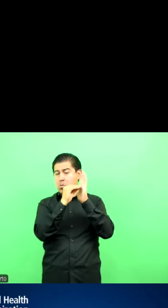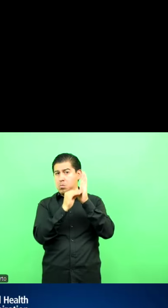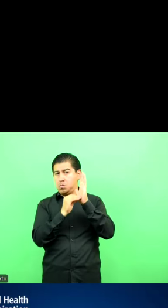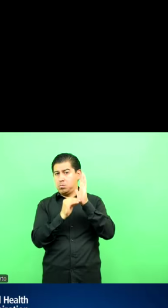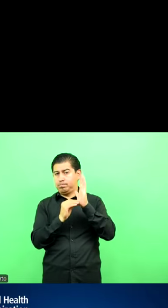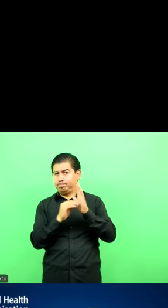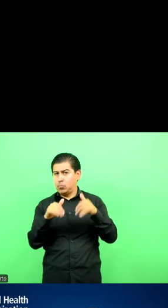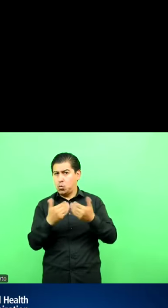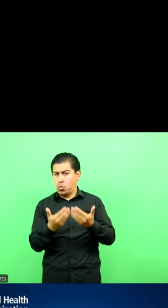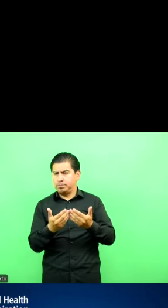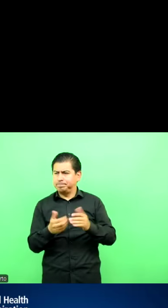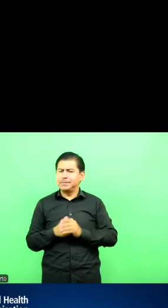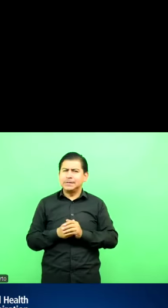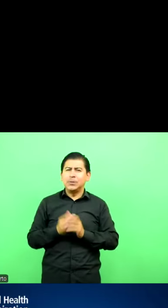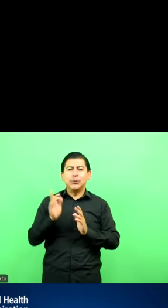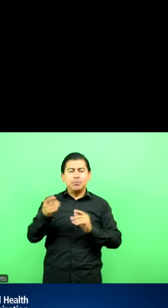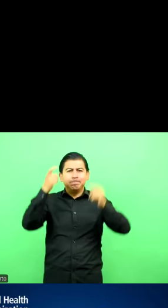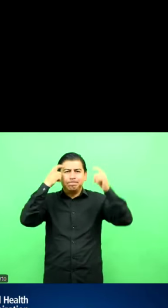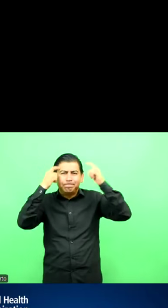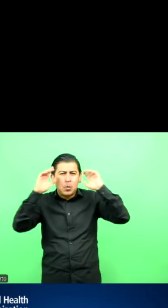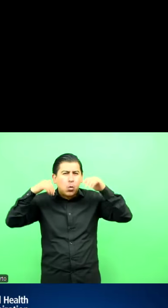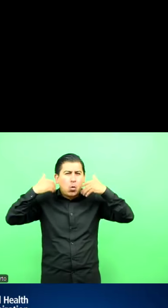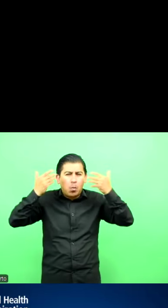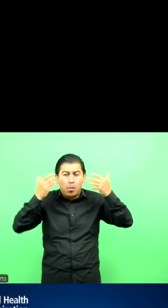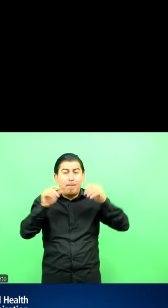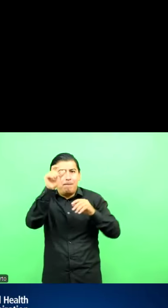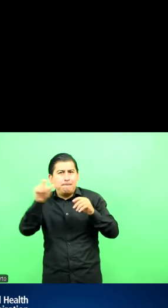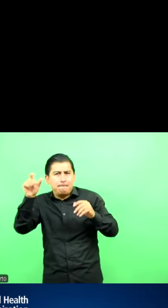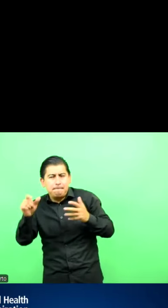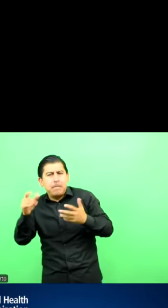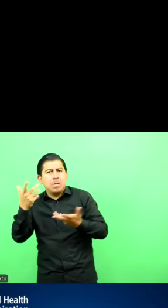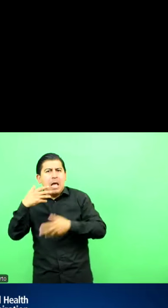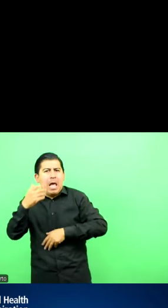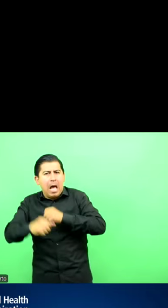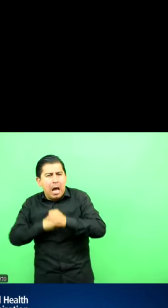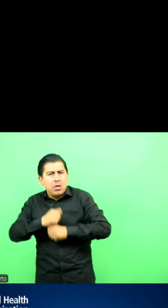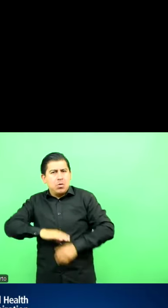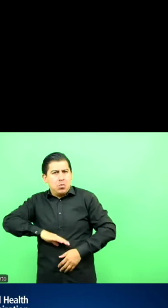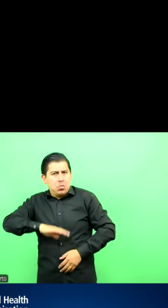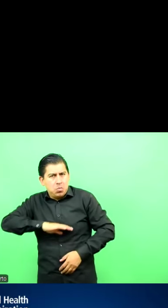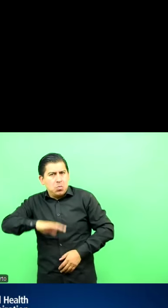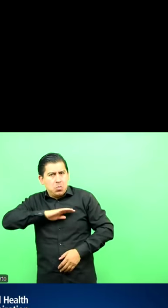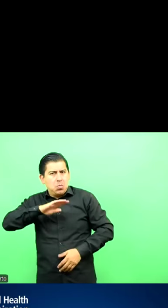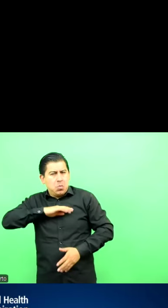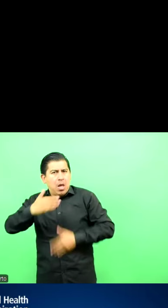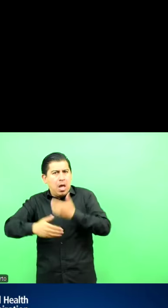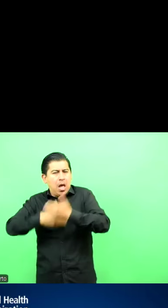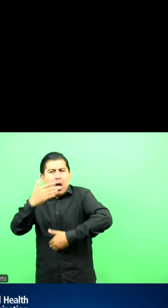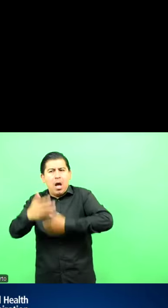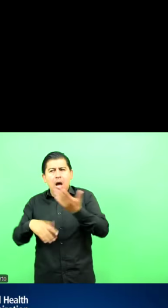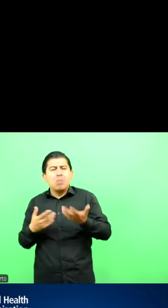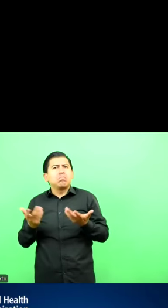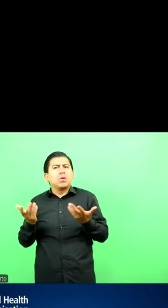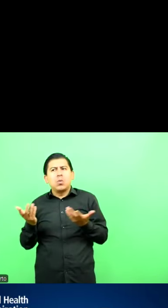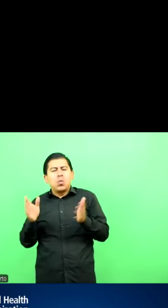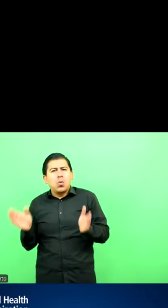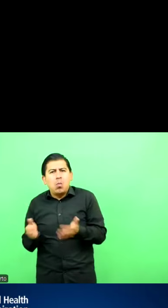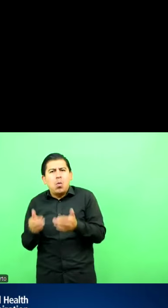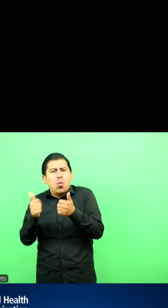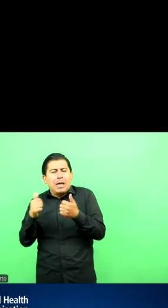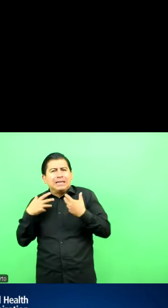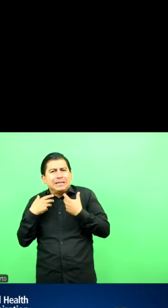aging, just to make sure that all the preparedness plan for emergencies and disasters are tailored